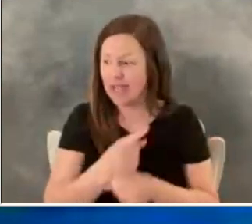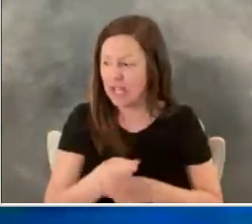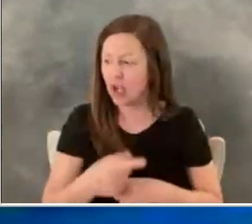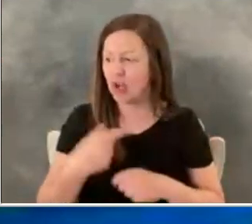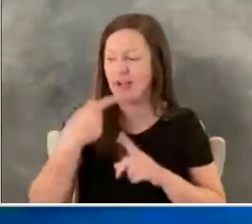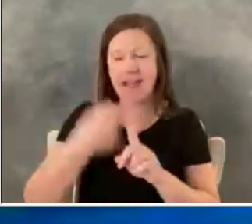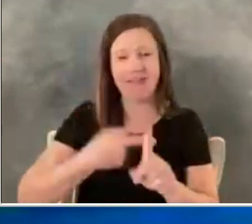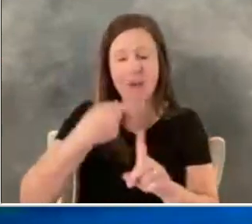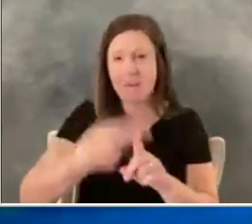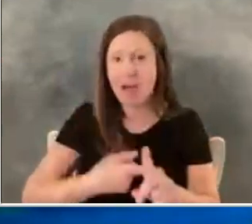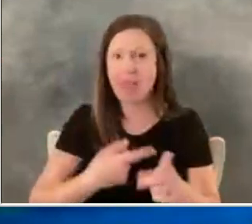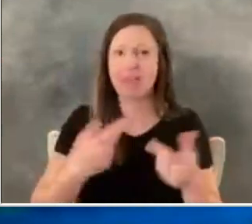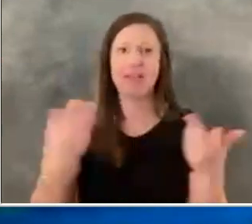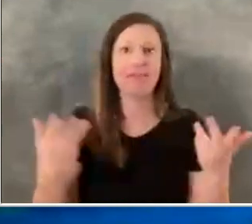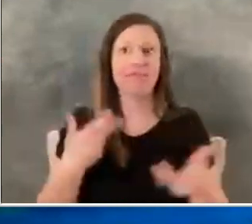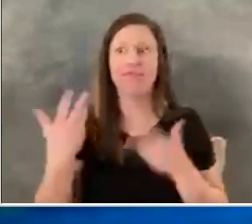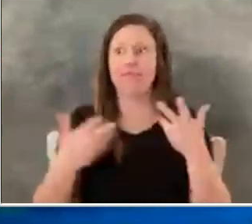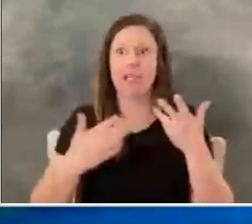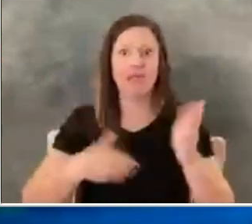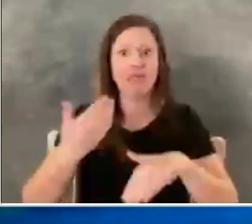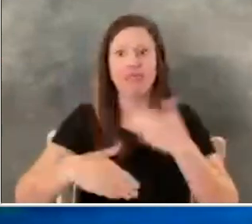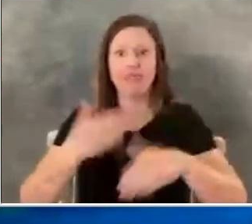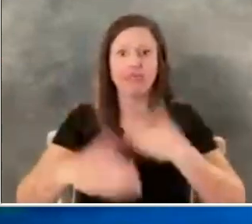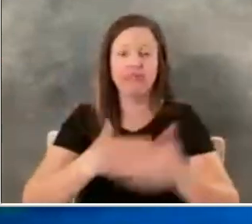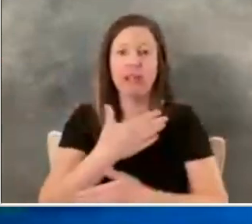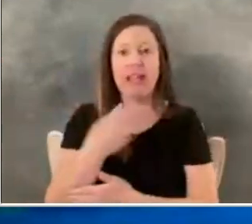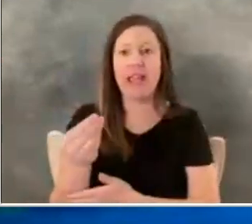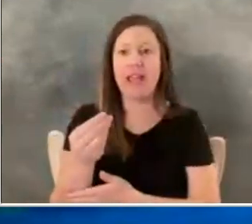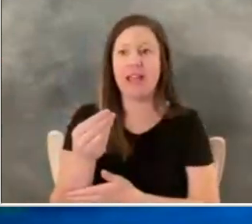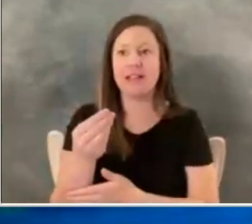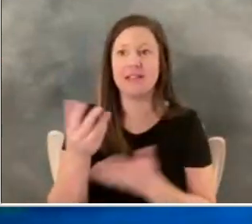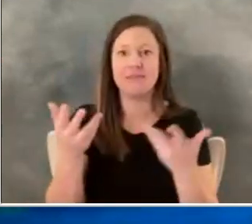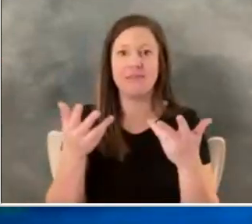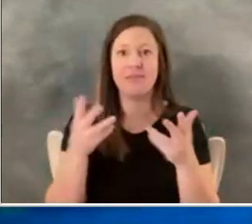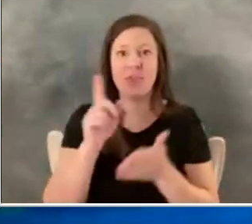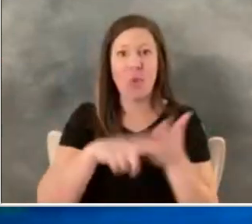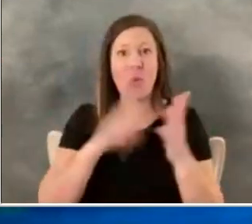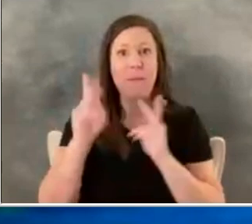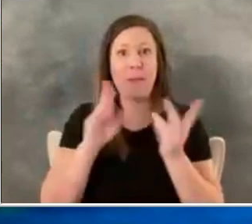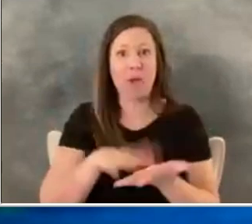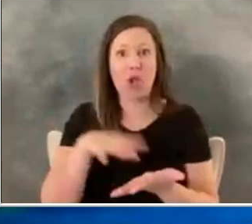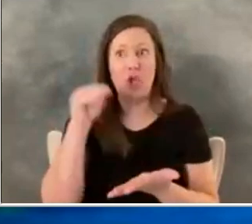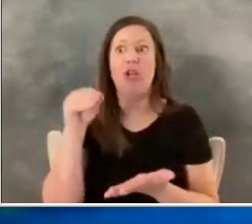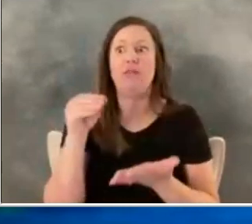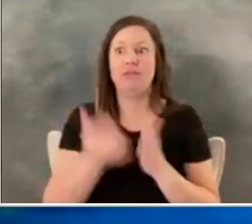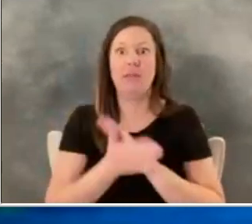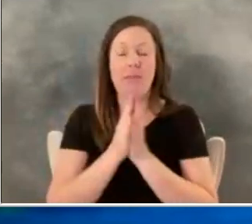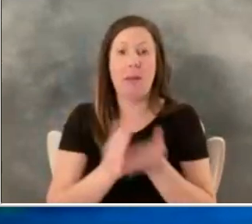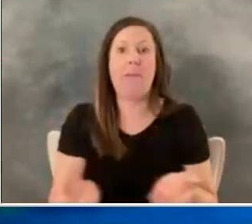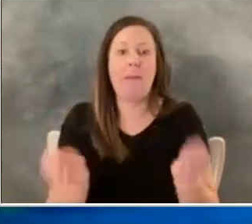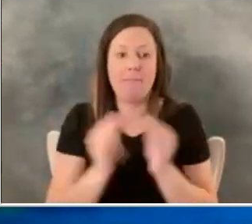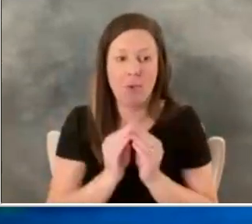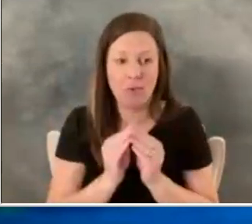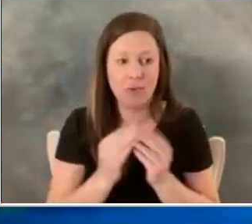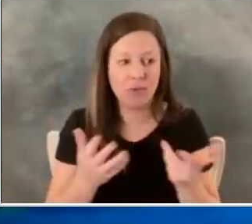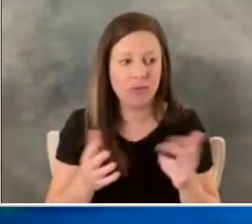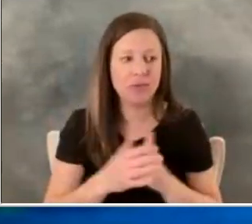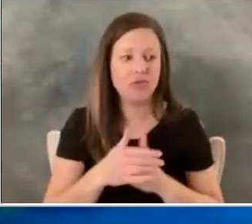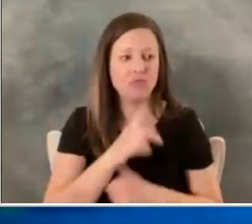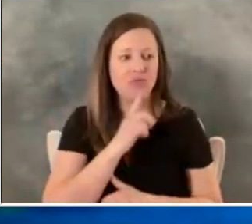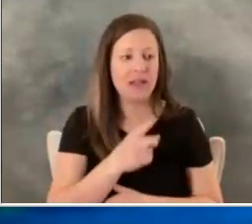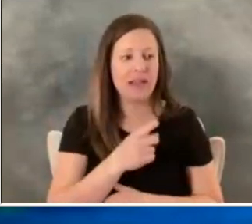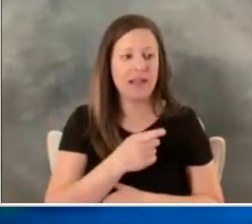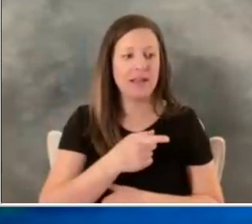is accelerating and the discoveries are expanding. So we mentioned that